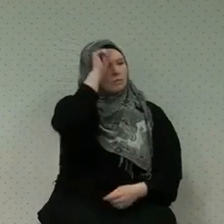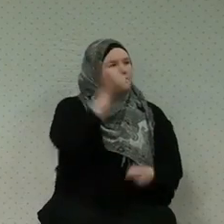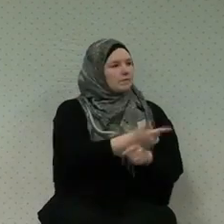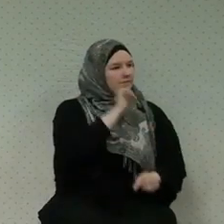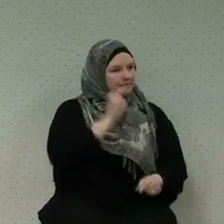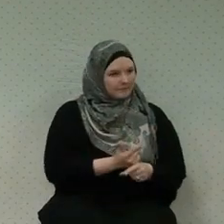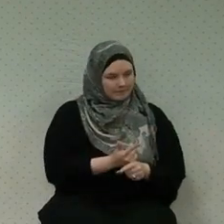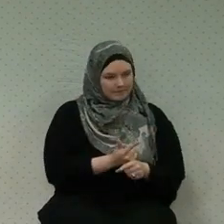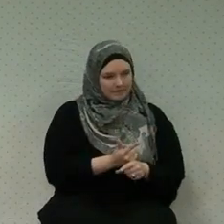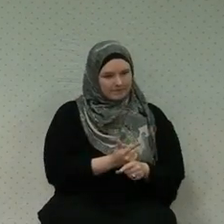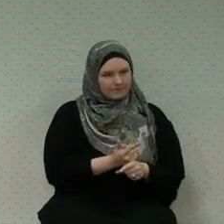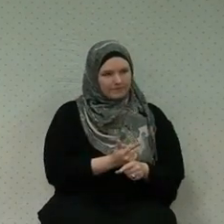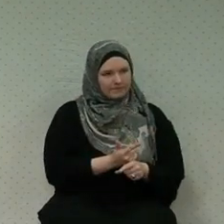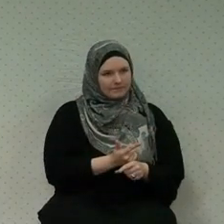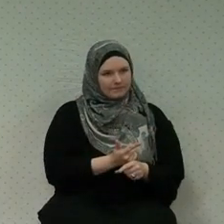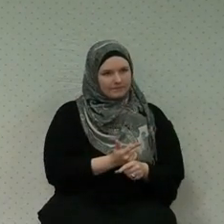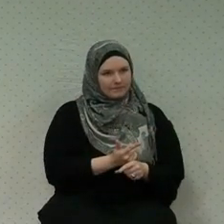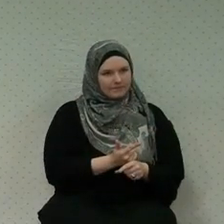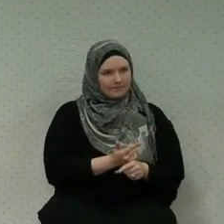sisters,